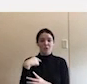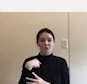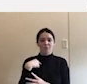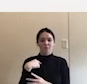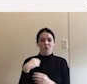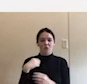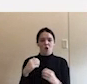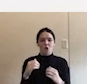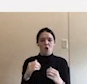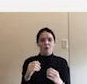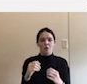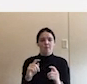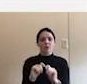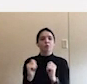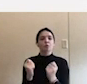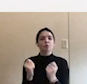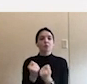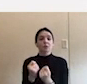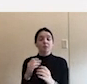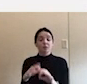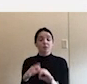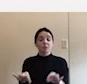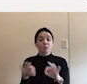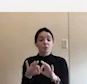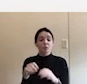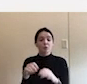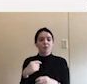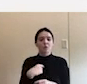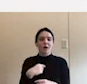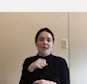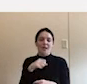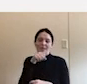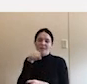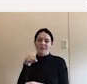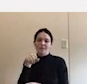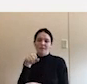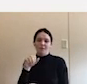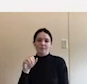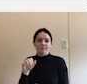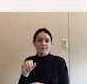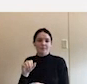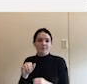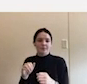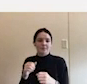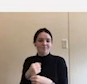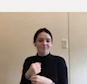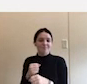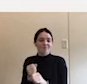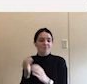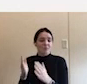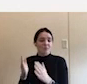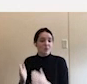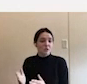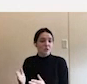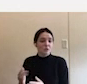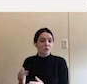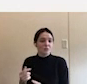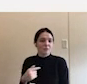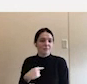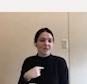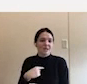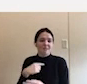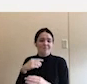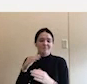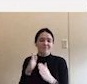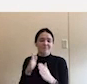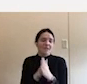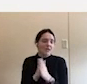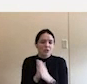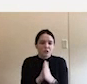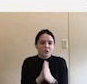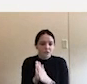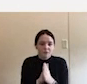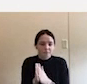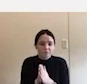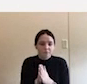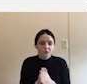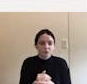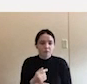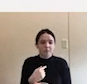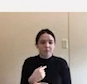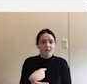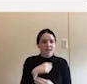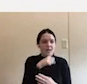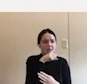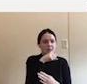that's what I love about makerspaces. That's why I'm so passionate about those. Yeah, something I would love to do if I could